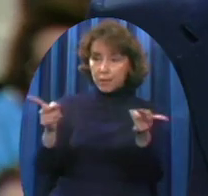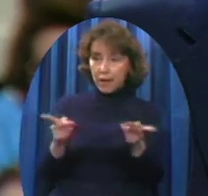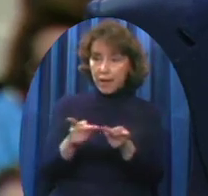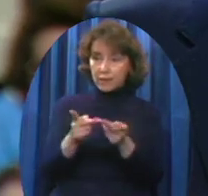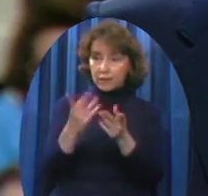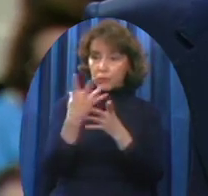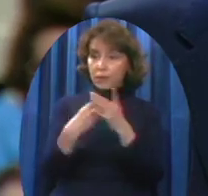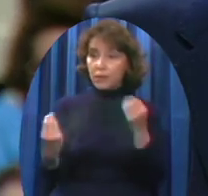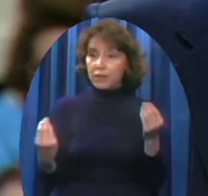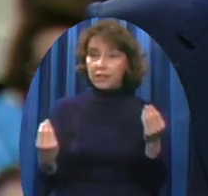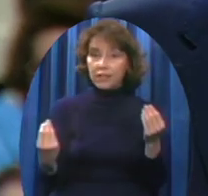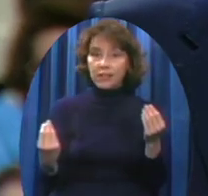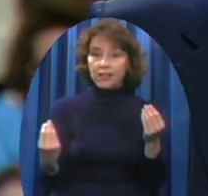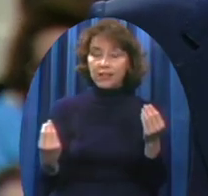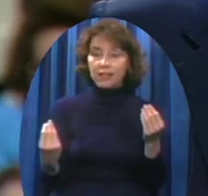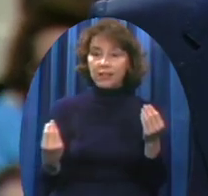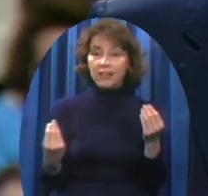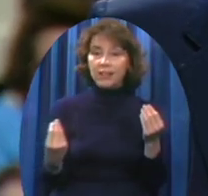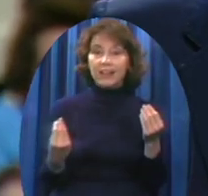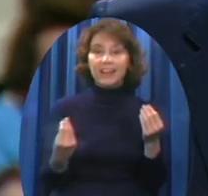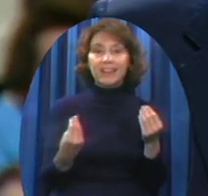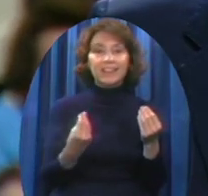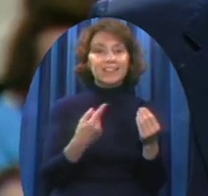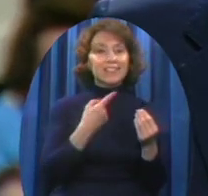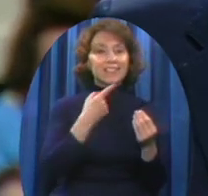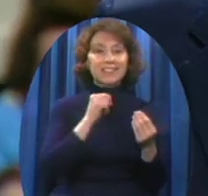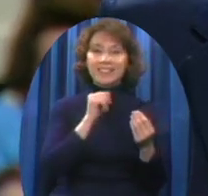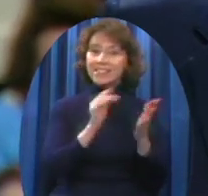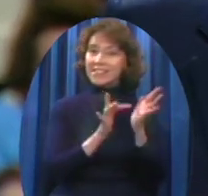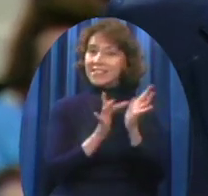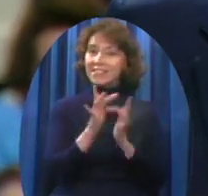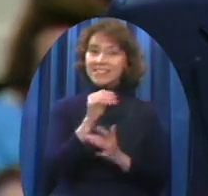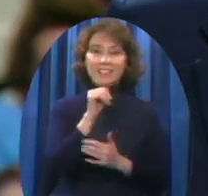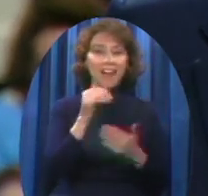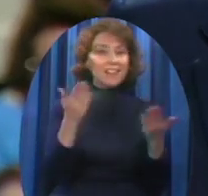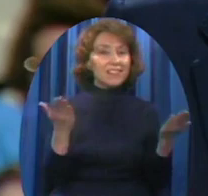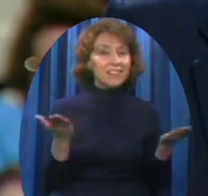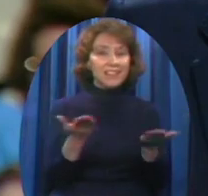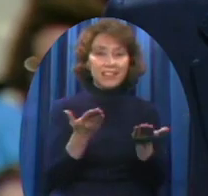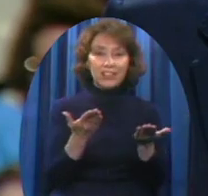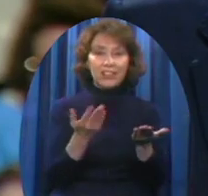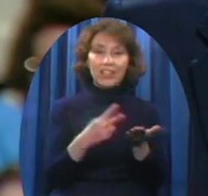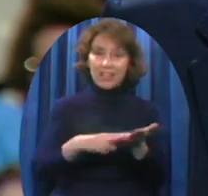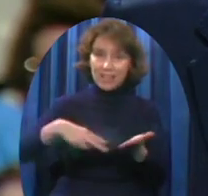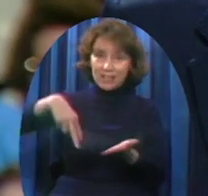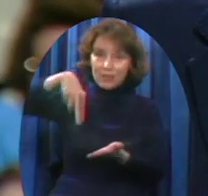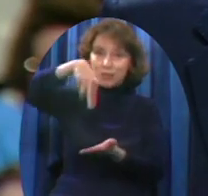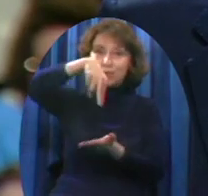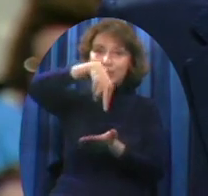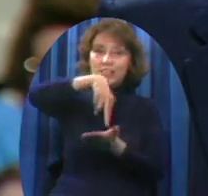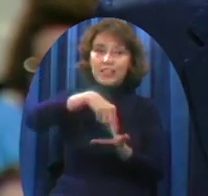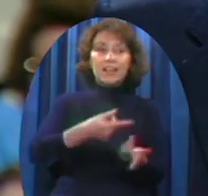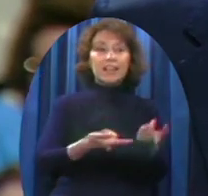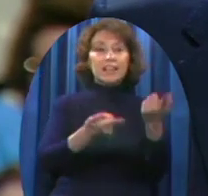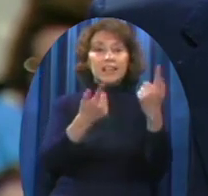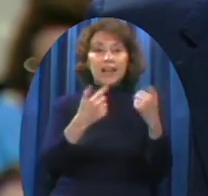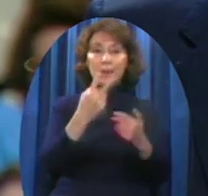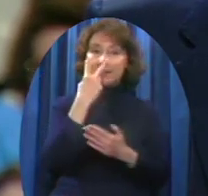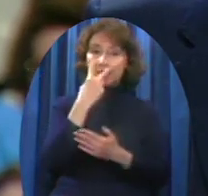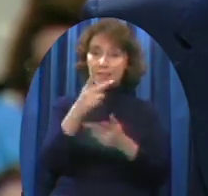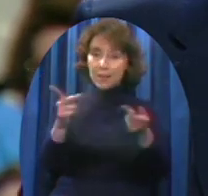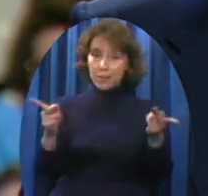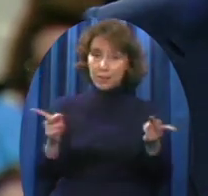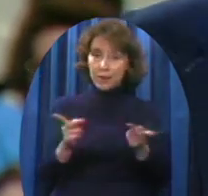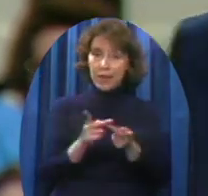And they were told, he is not here, for he is risen. Come see the place where the Lord lay. Jesus,